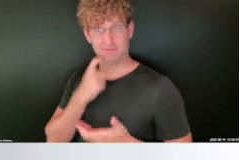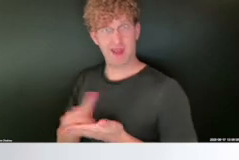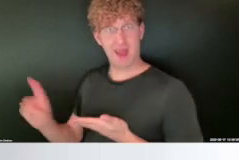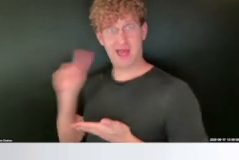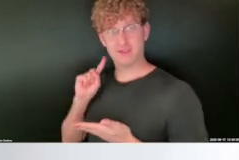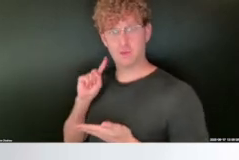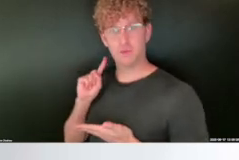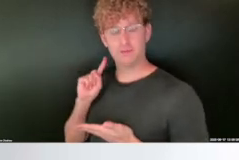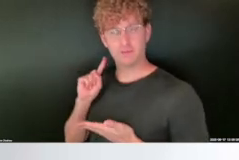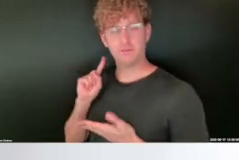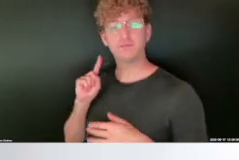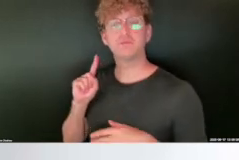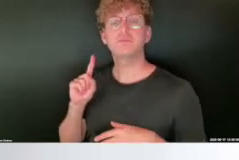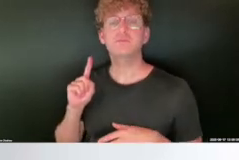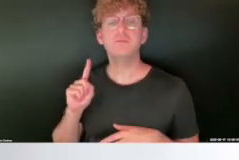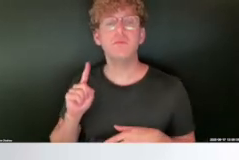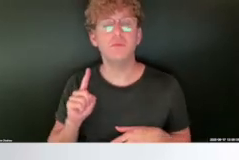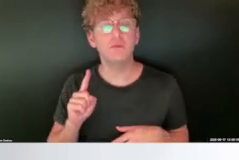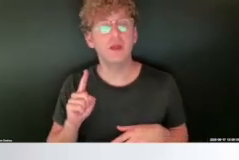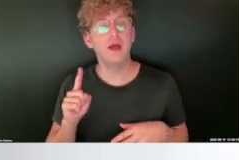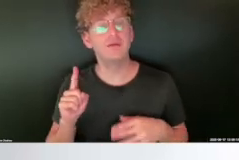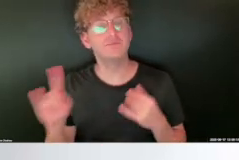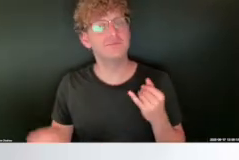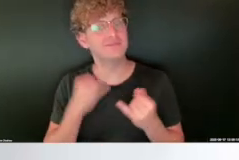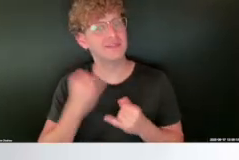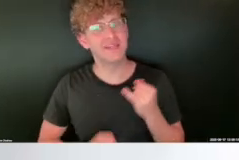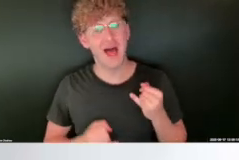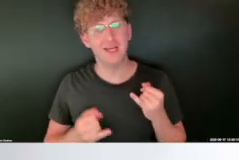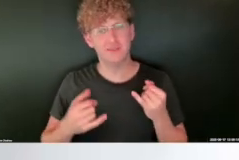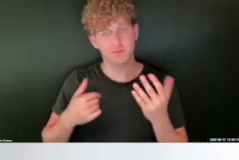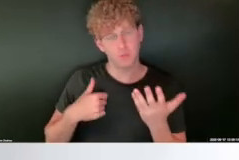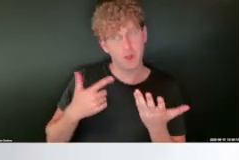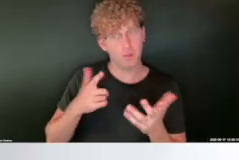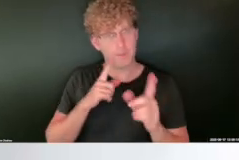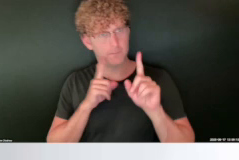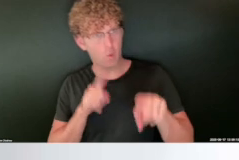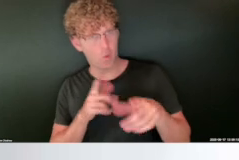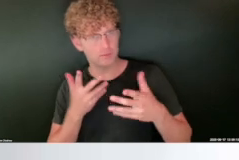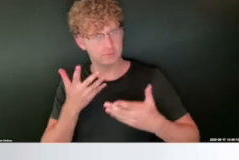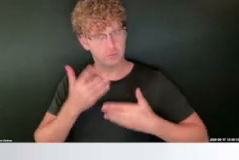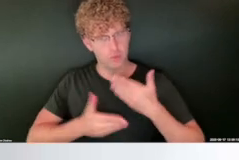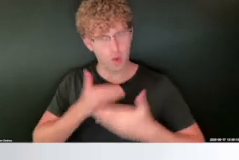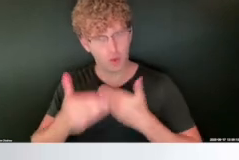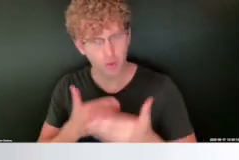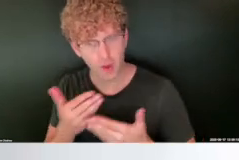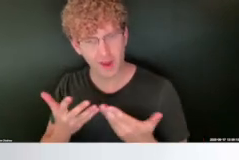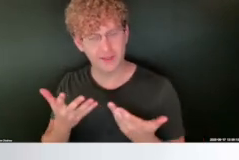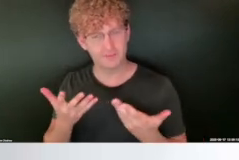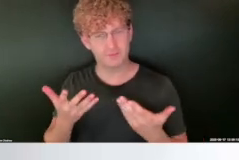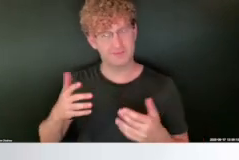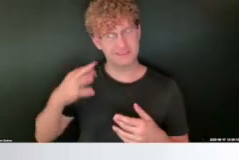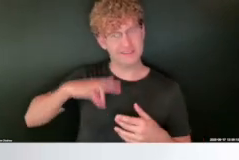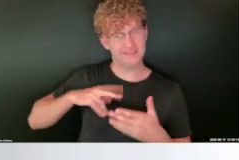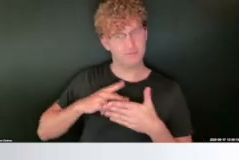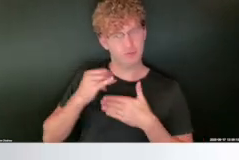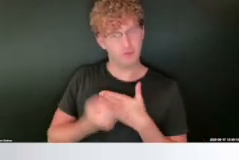Lastly, we'll go over how we report progress on our incentive projects and talk about this year's community